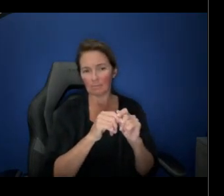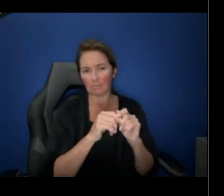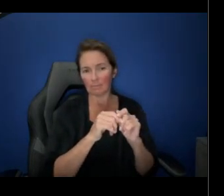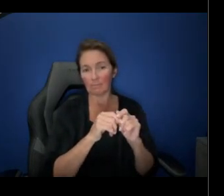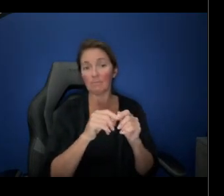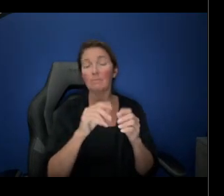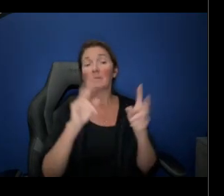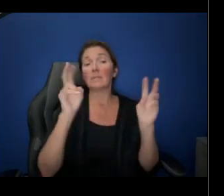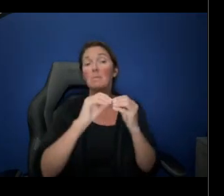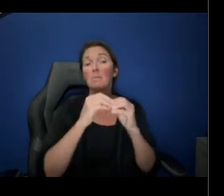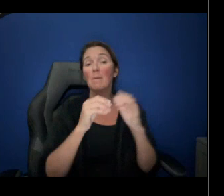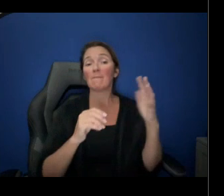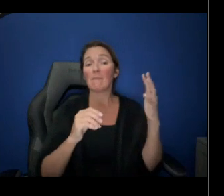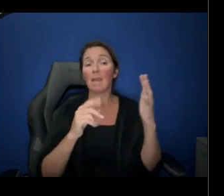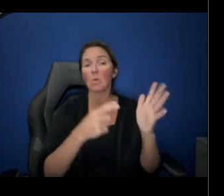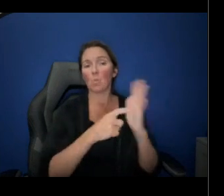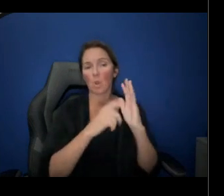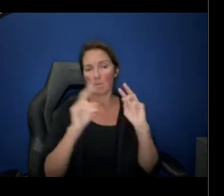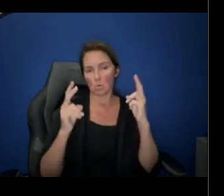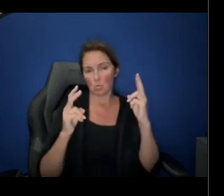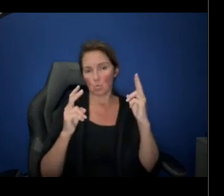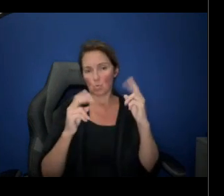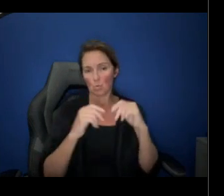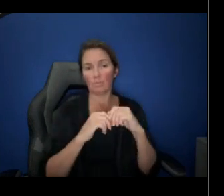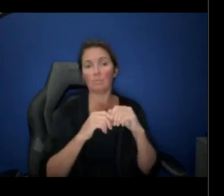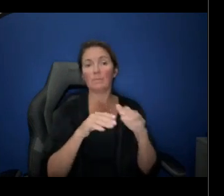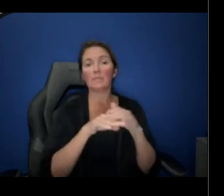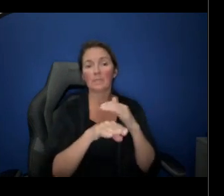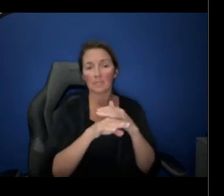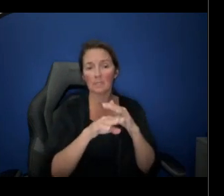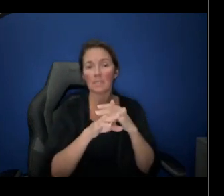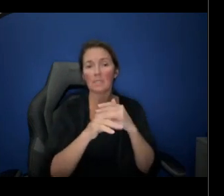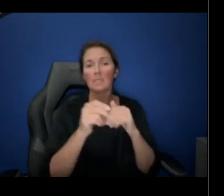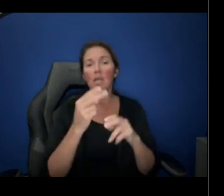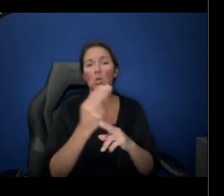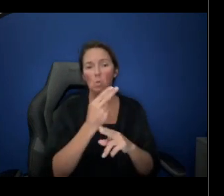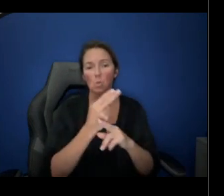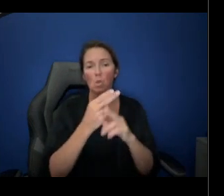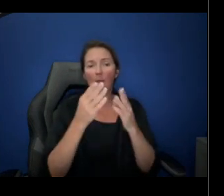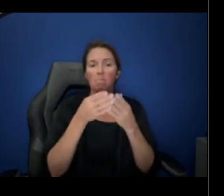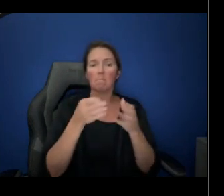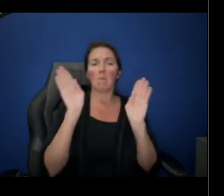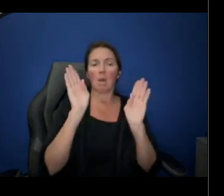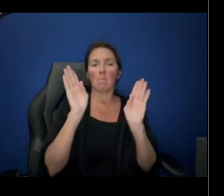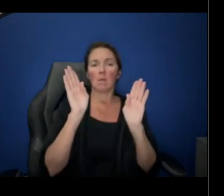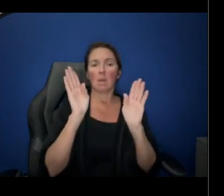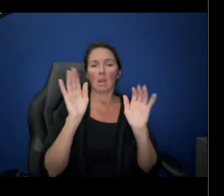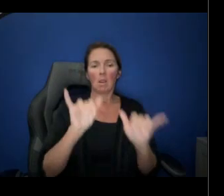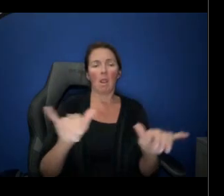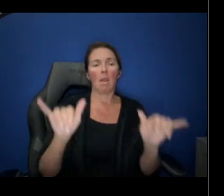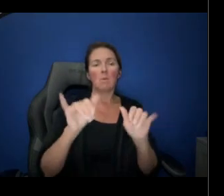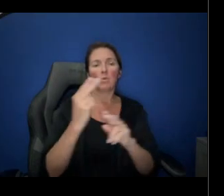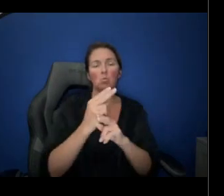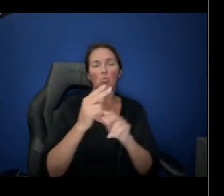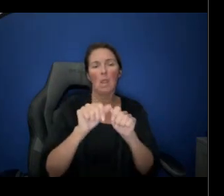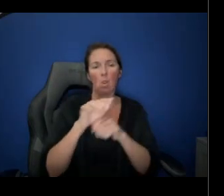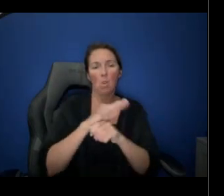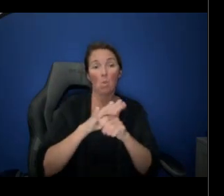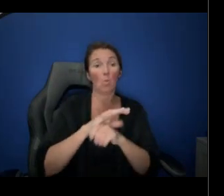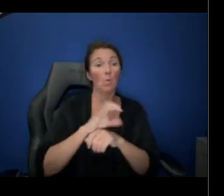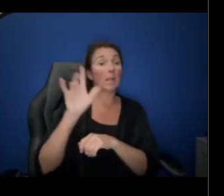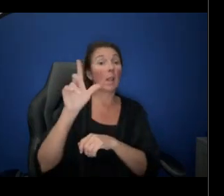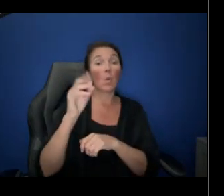Topic 5, requirement 2, accessible and usable public and common use areas.